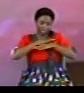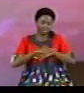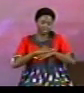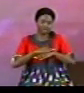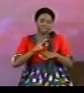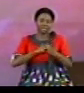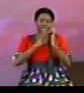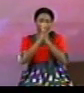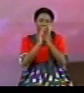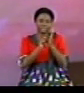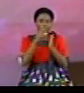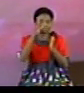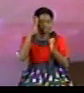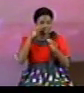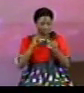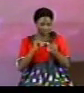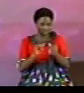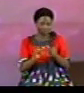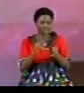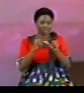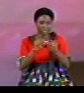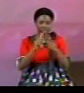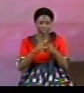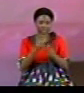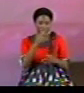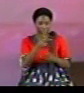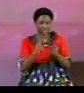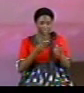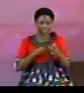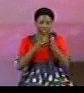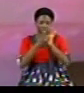to visit us in Jesus' name. Thank you, Father,